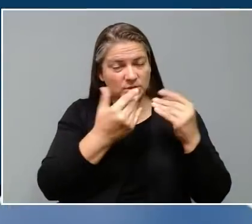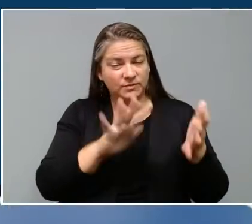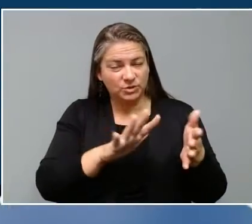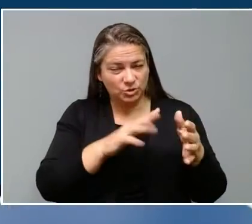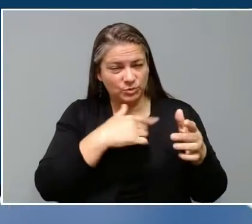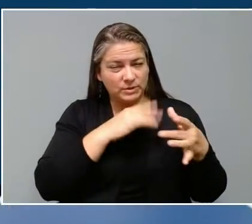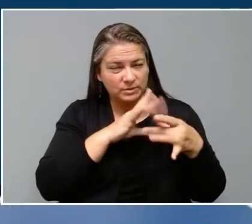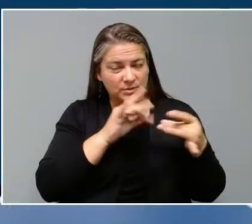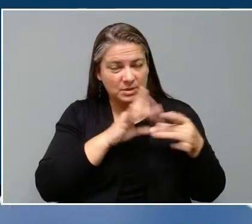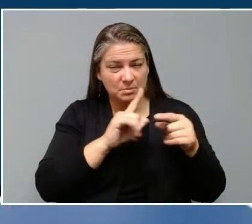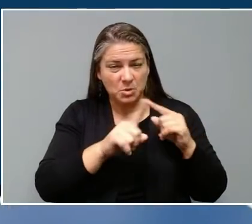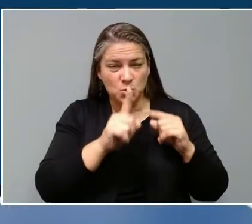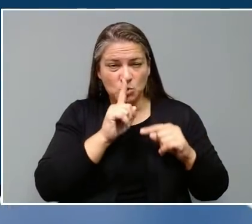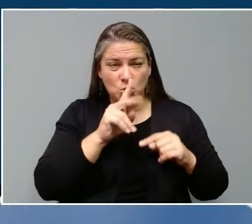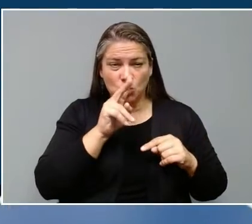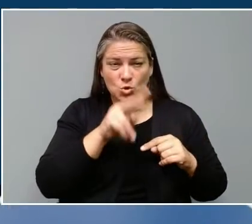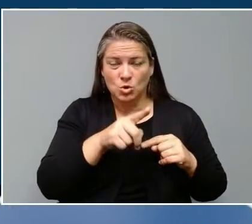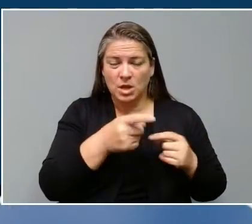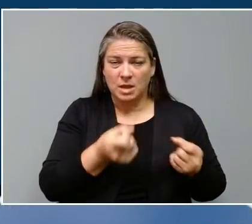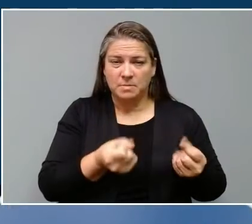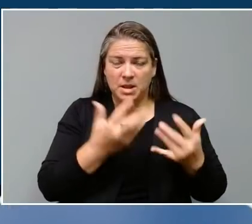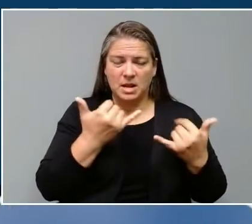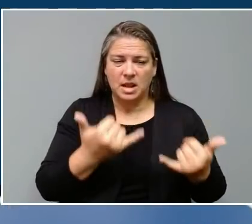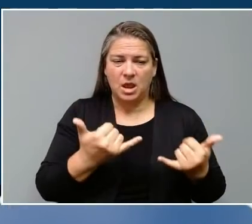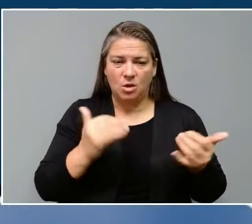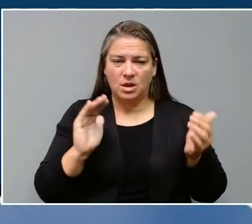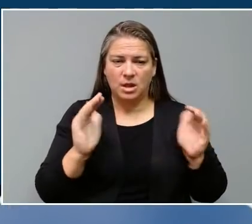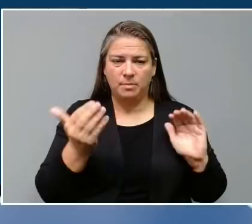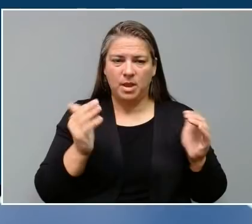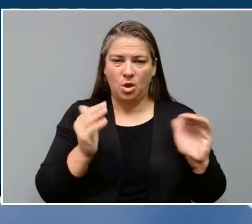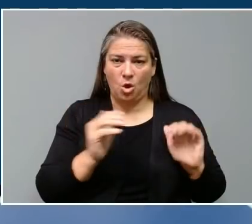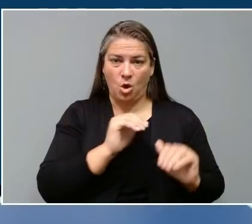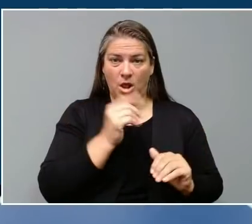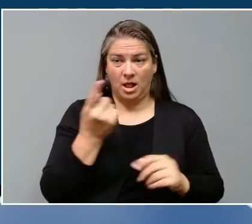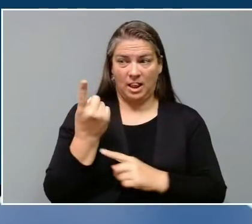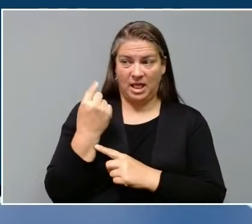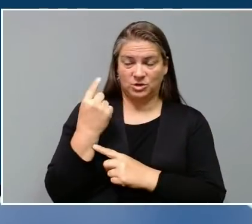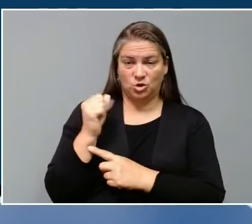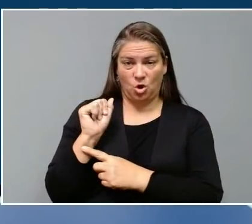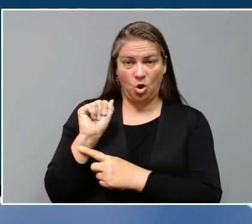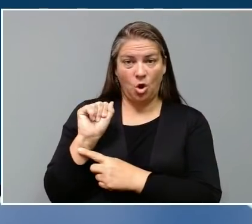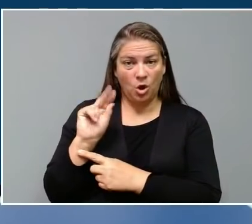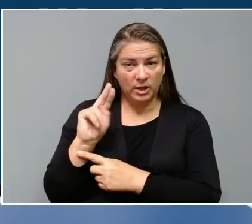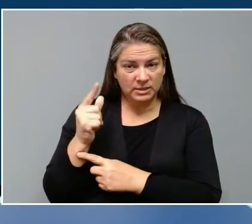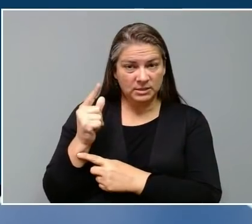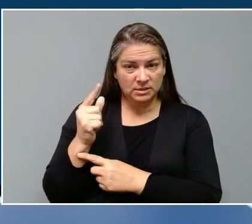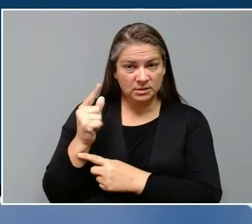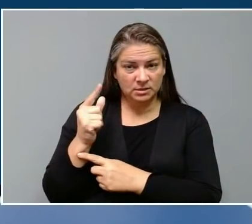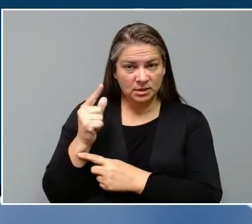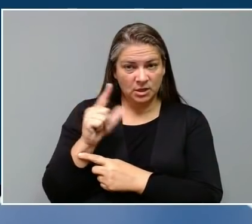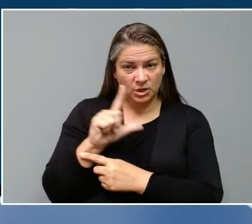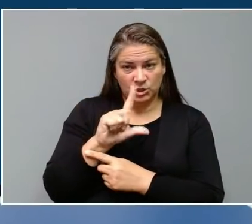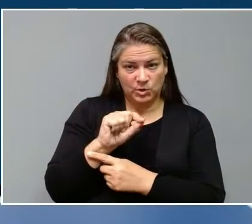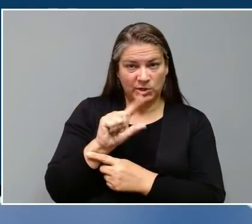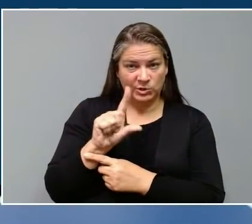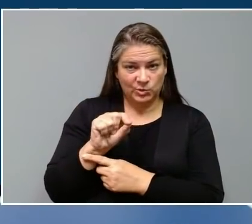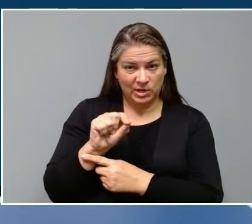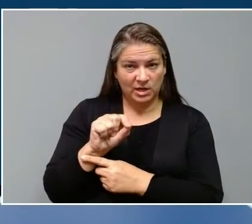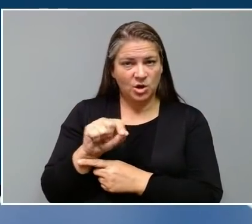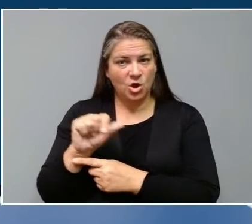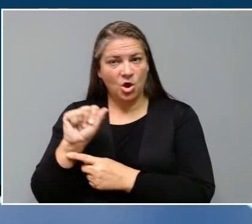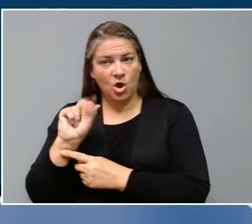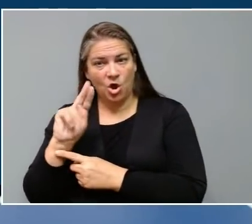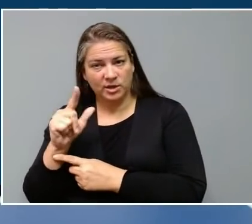dealing with now, August of 2020 versus August of 2021, shows you how much